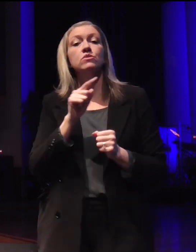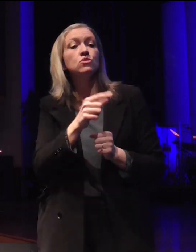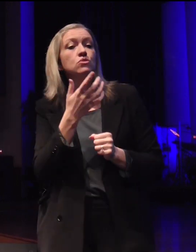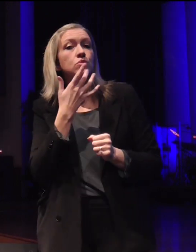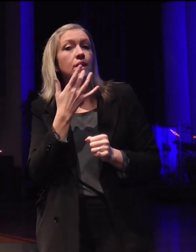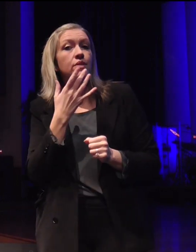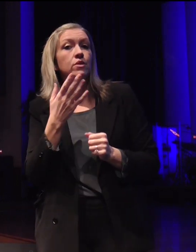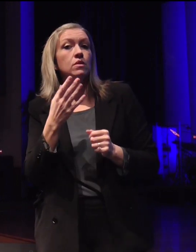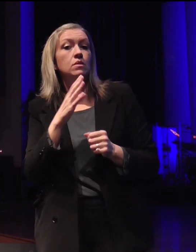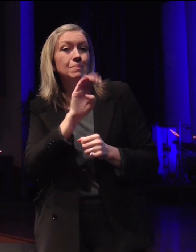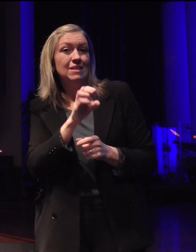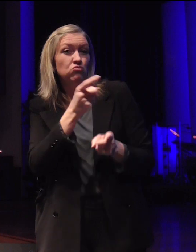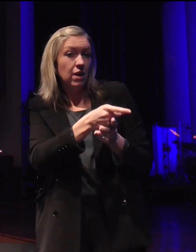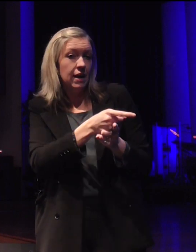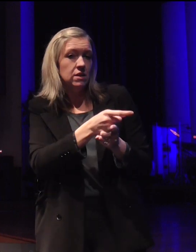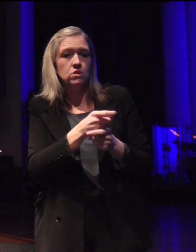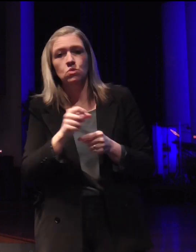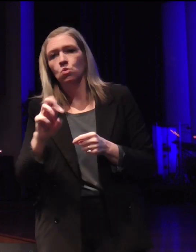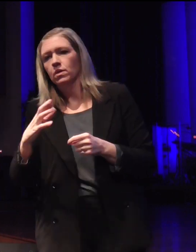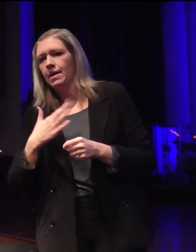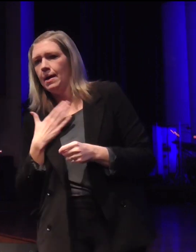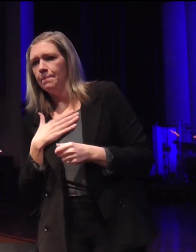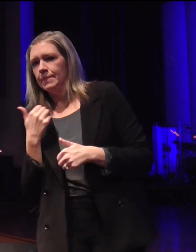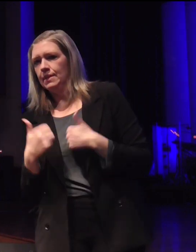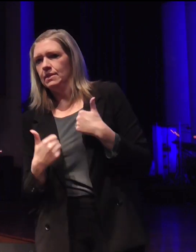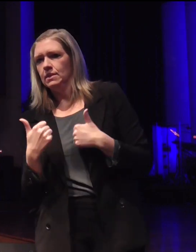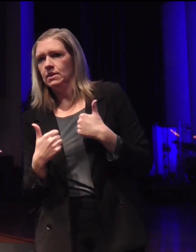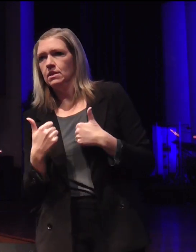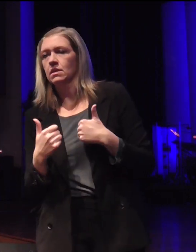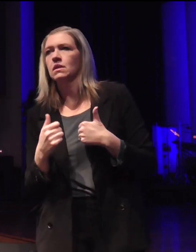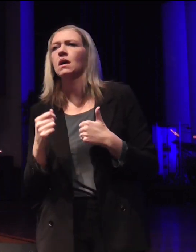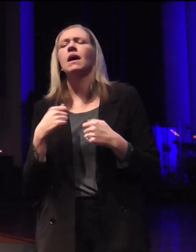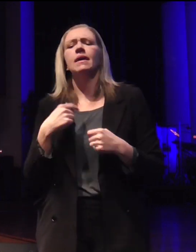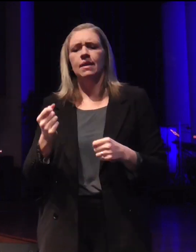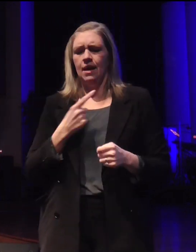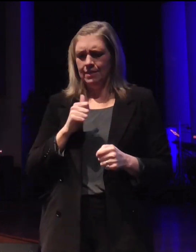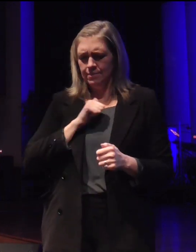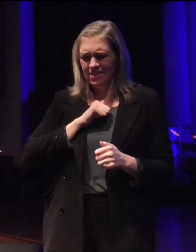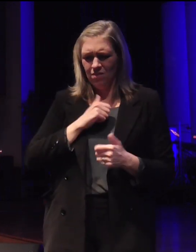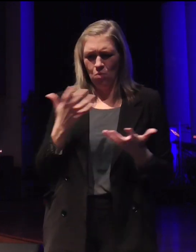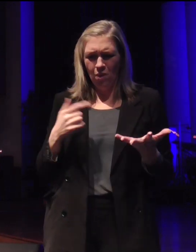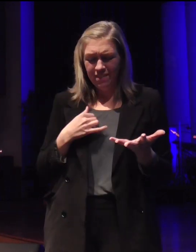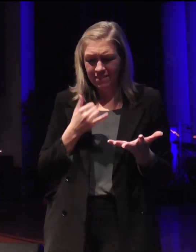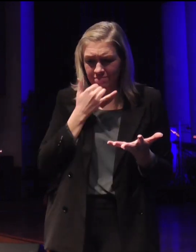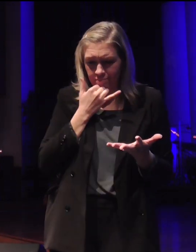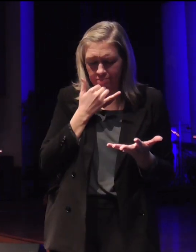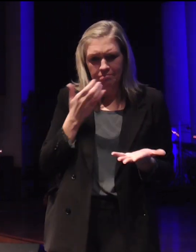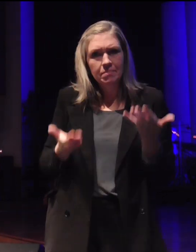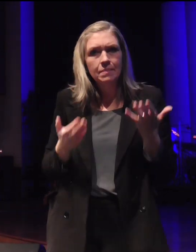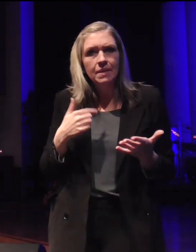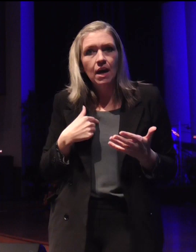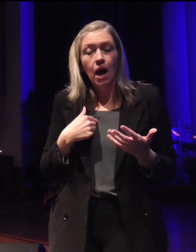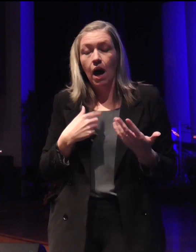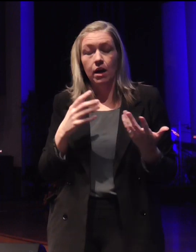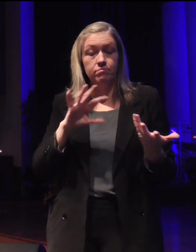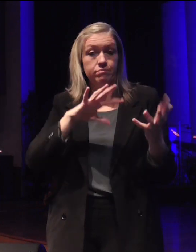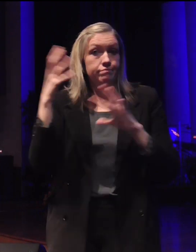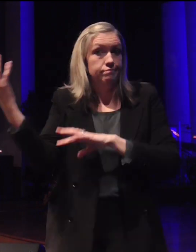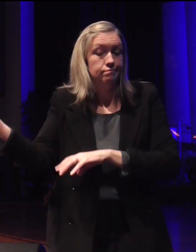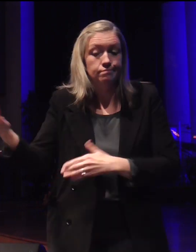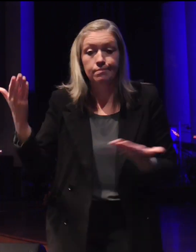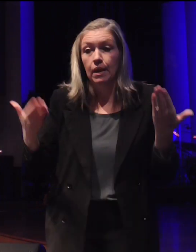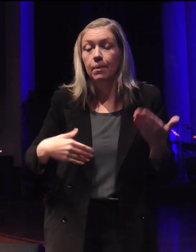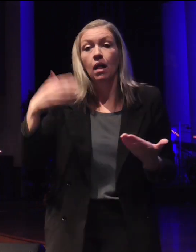or happy? Because I know that when I ask myself, what if I'm wrong? What if the way I'm seeing this is just wrong? It's not